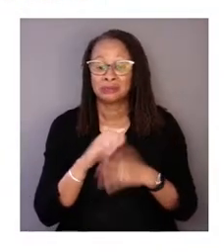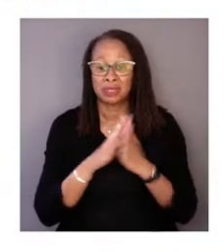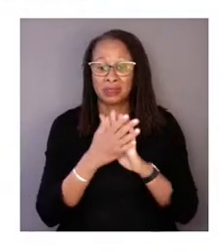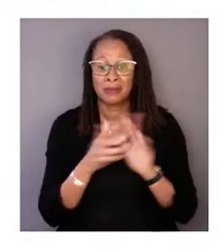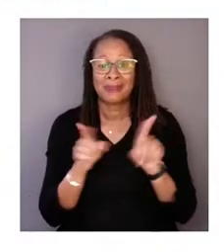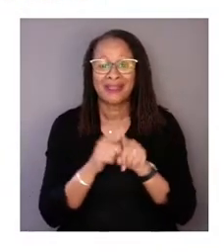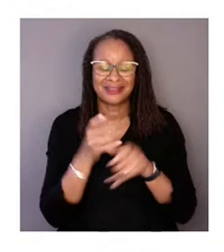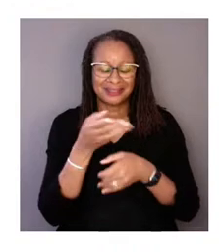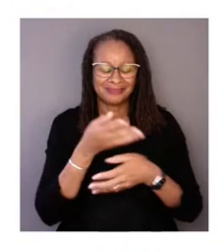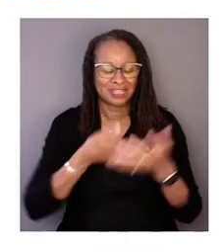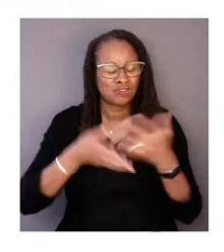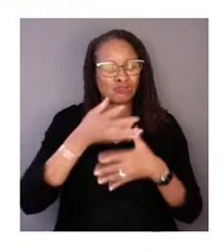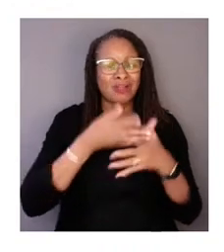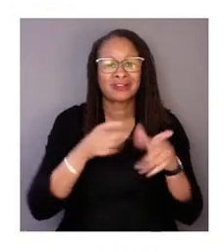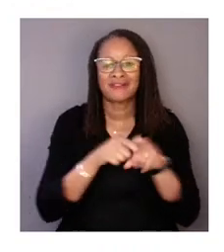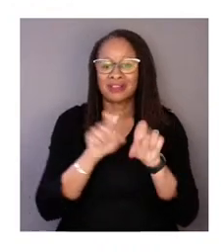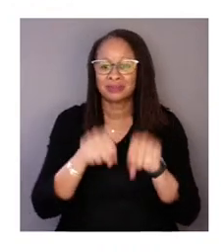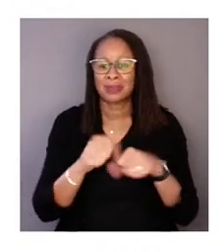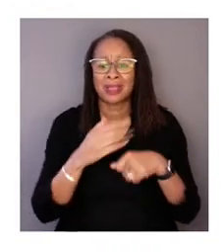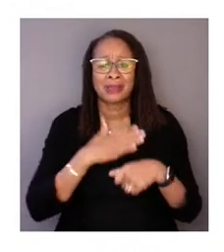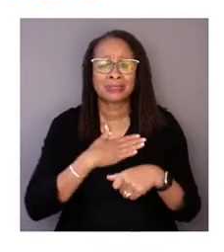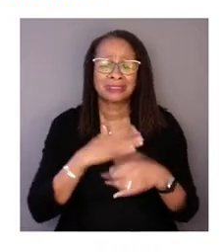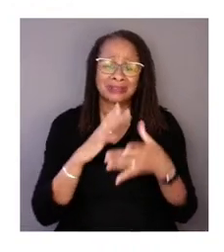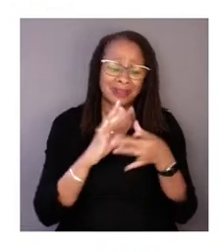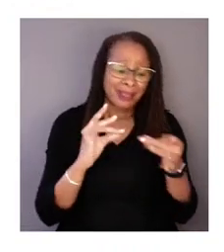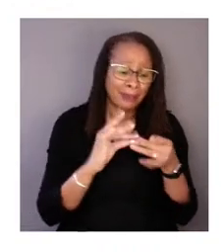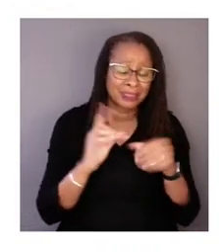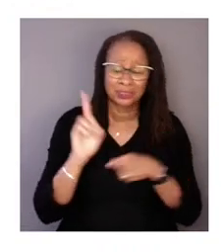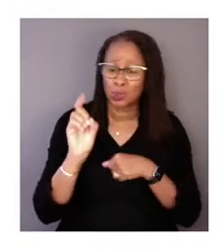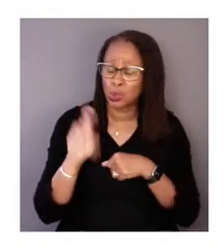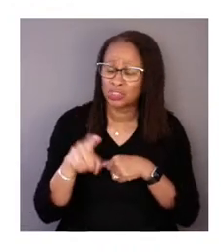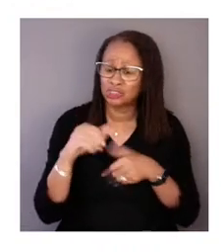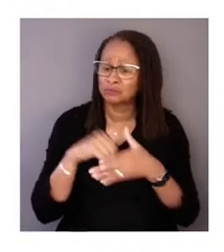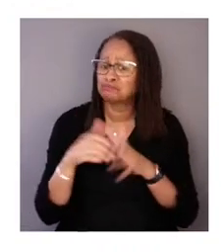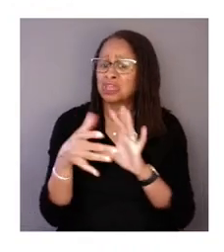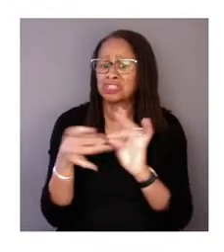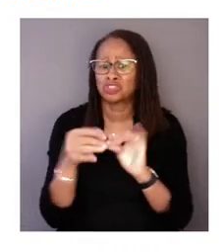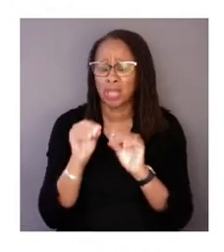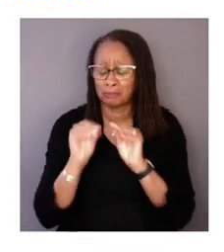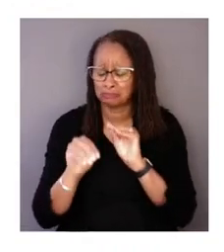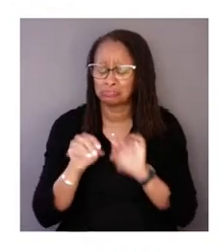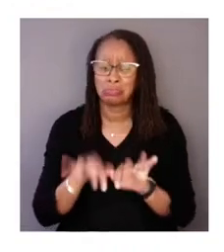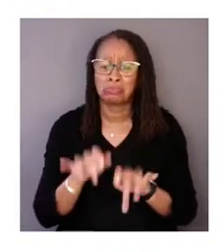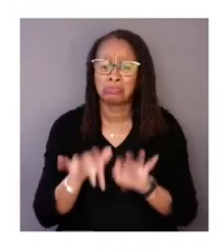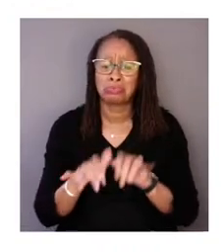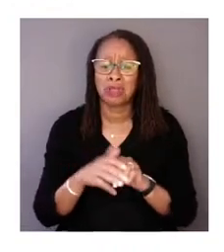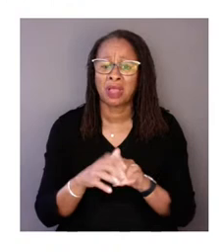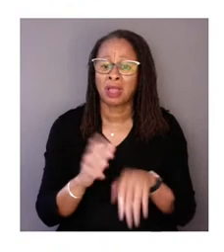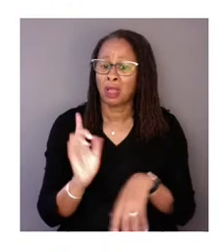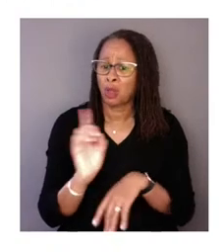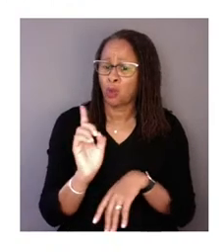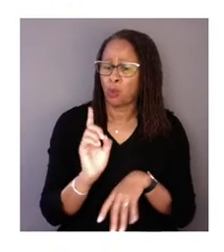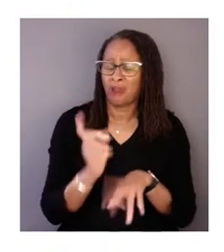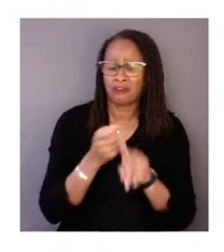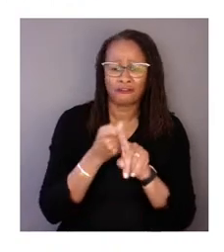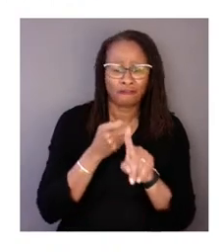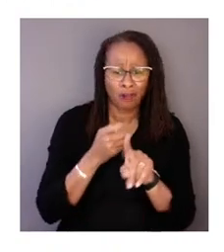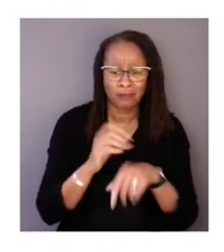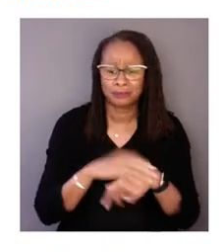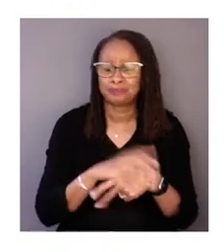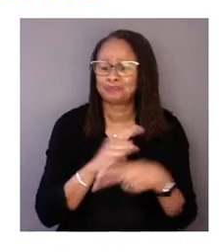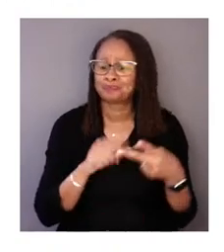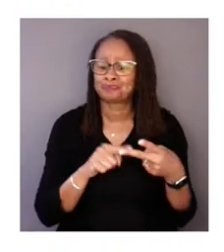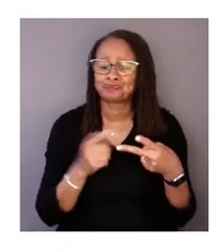possibly can. Please drop your comments and thoughts into the chat. Tell us where you're listening in from,